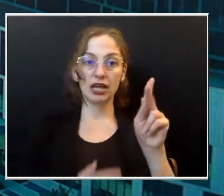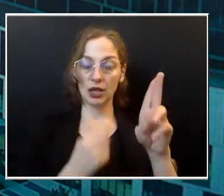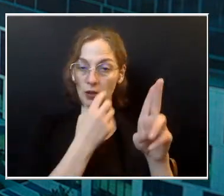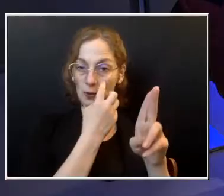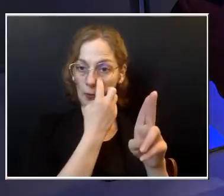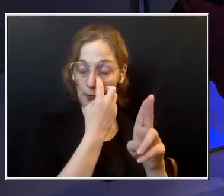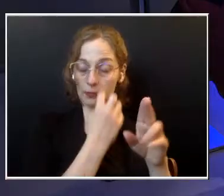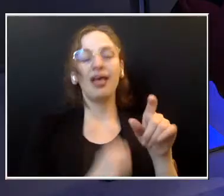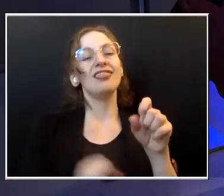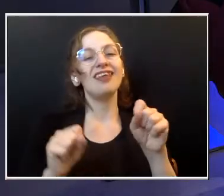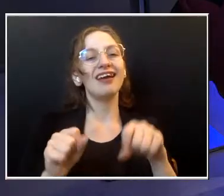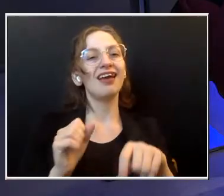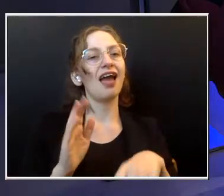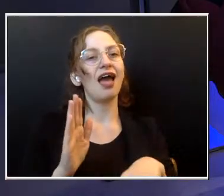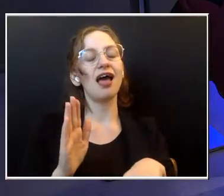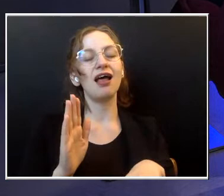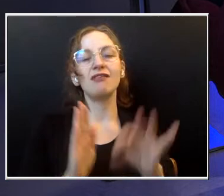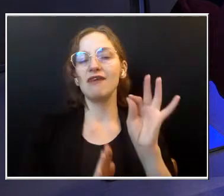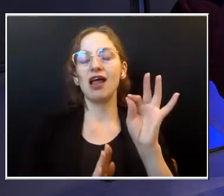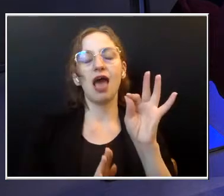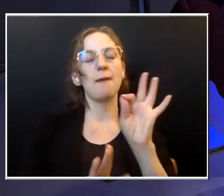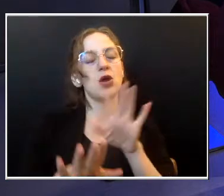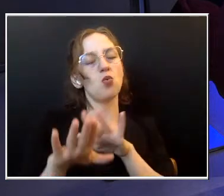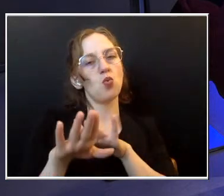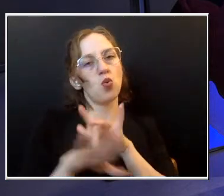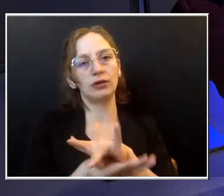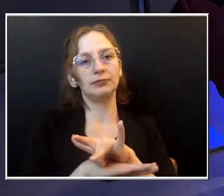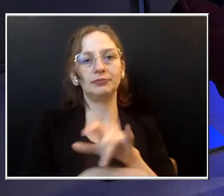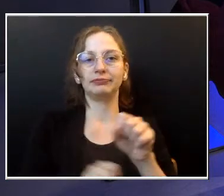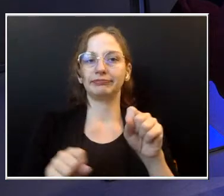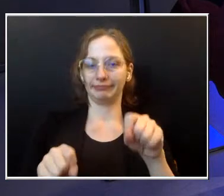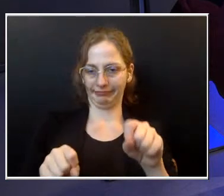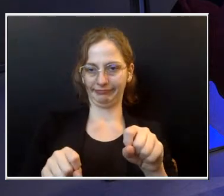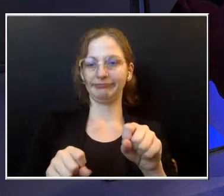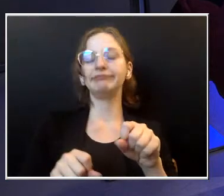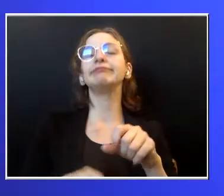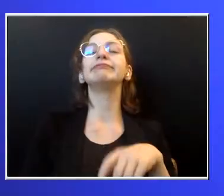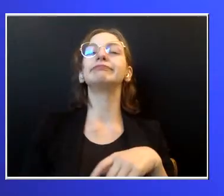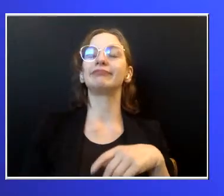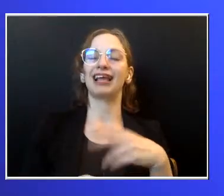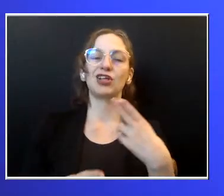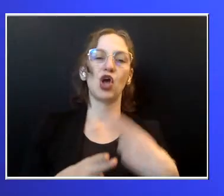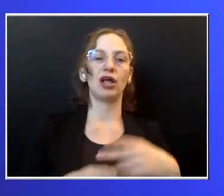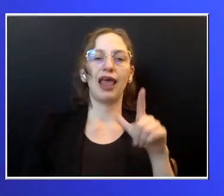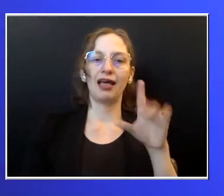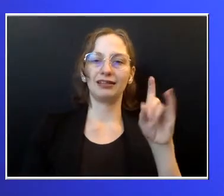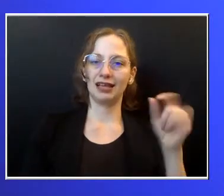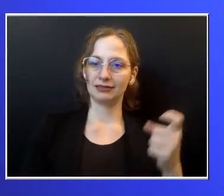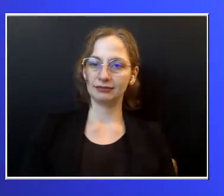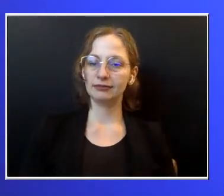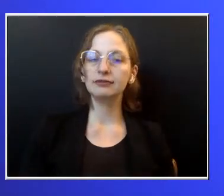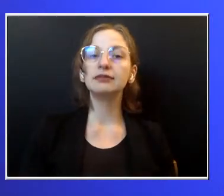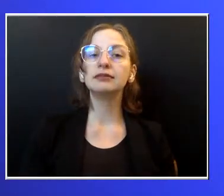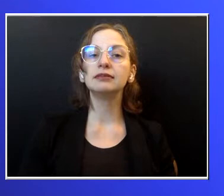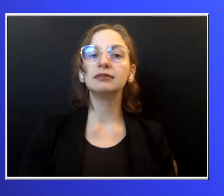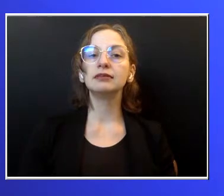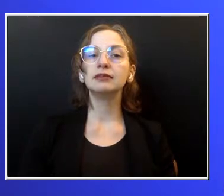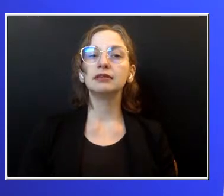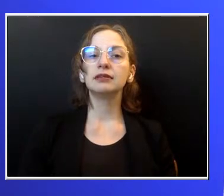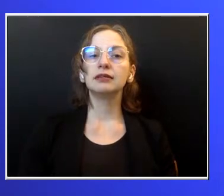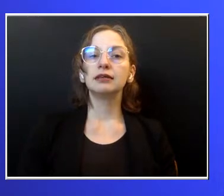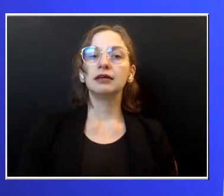They catch it extremely early. It's something called LDEX. And she developed a program